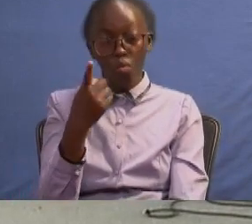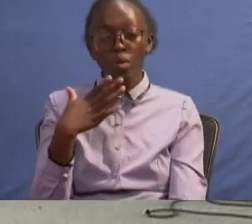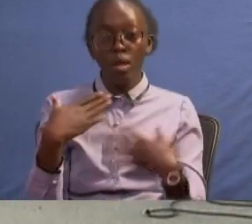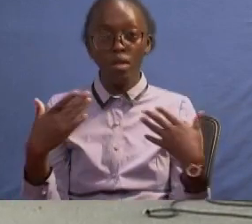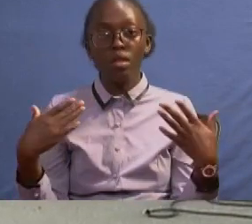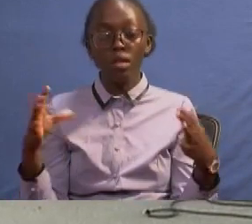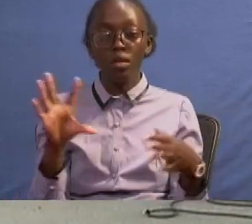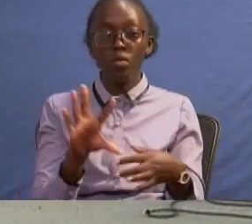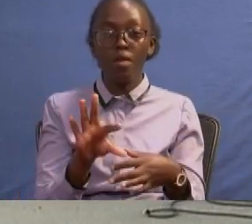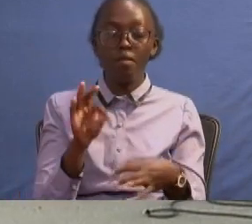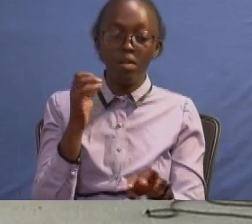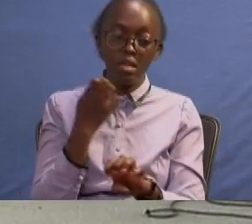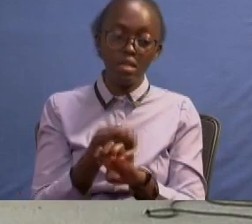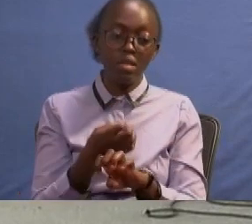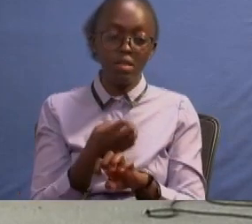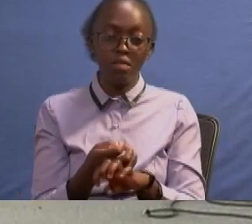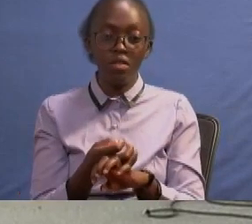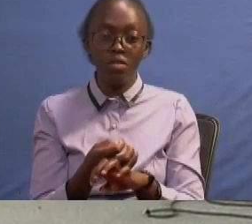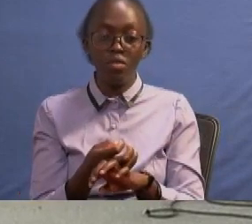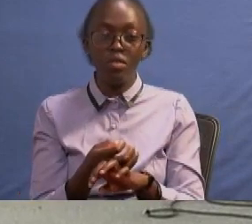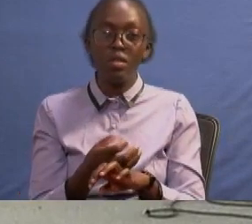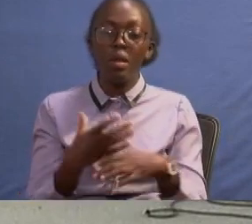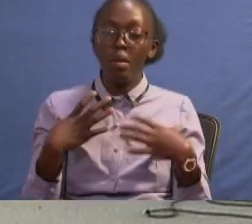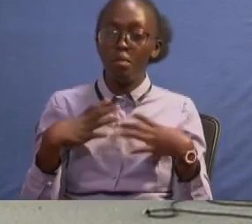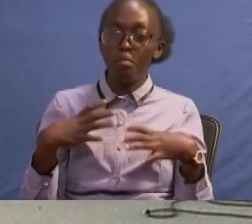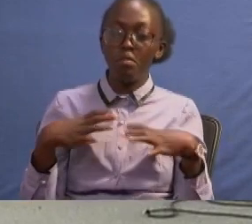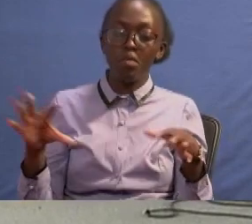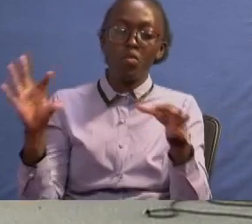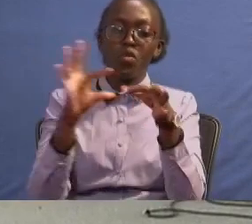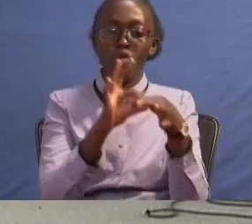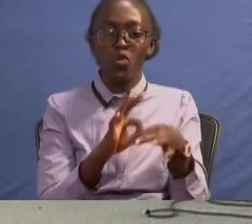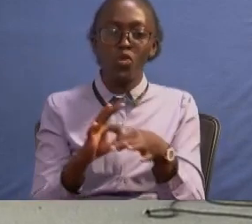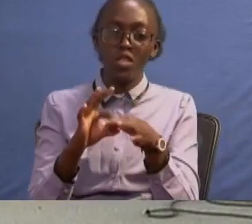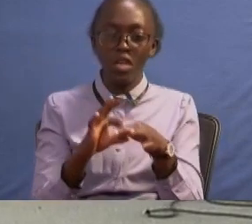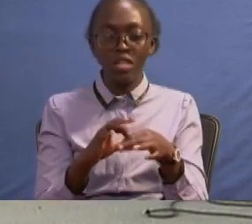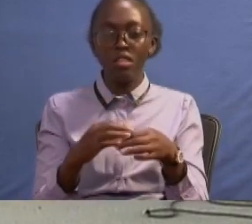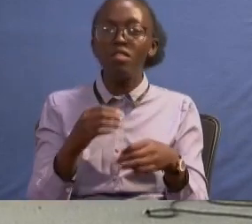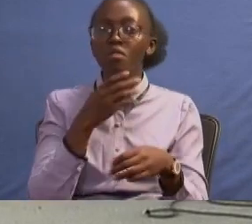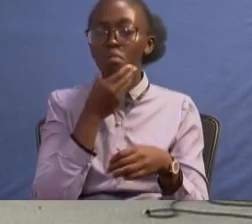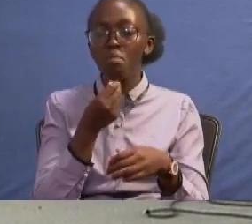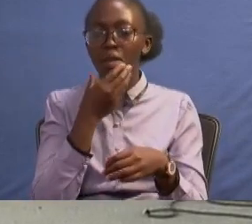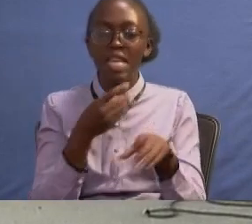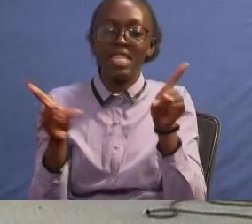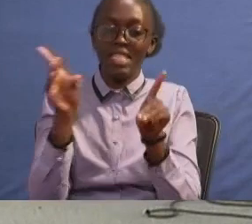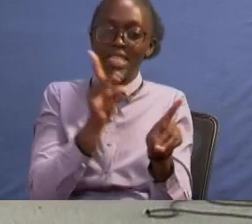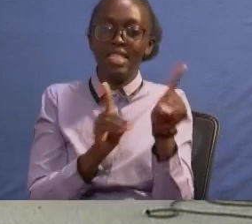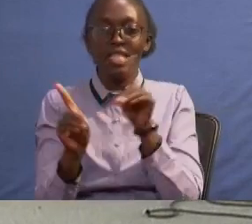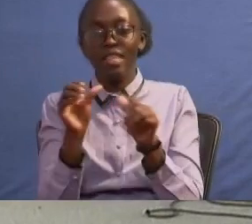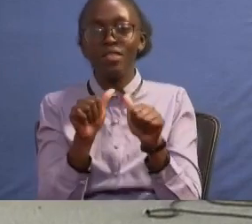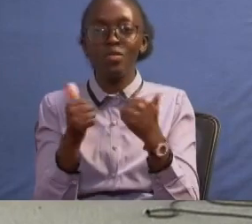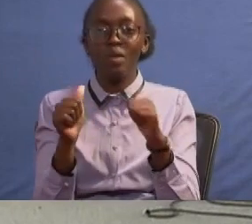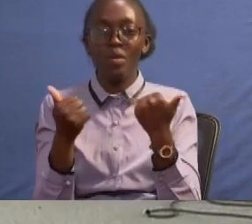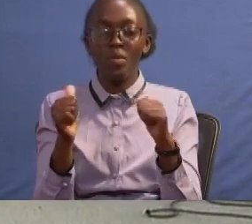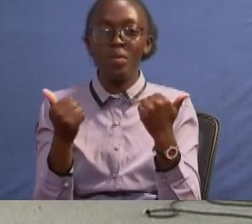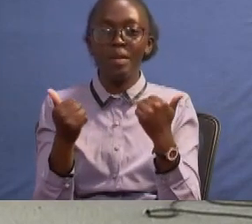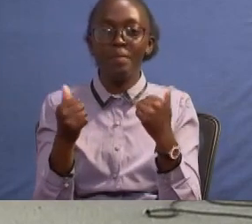difficult is men to be synchronized and to really dance. You have really danced well.